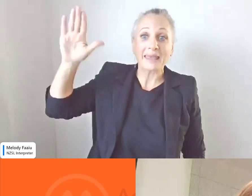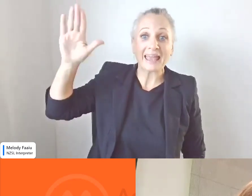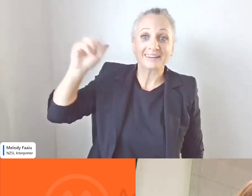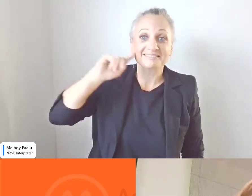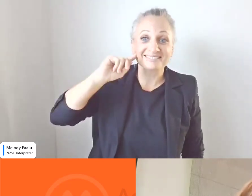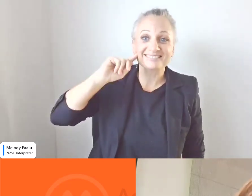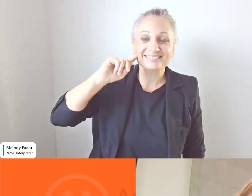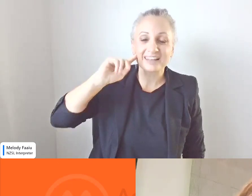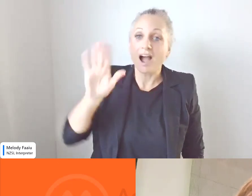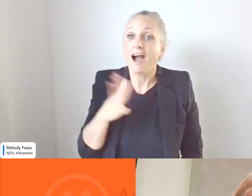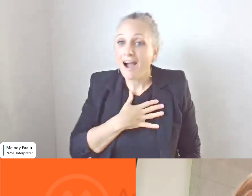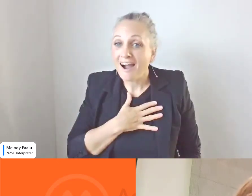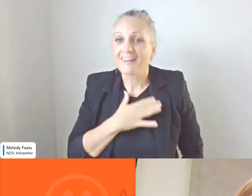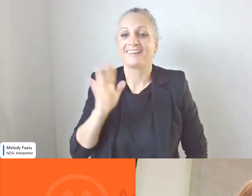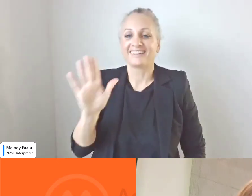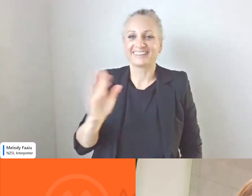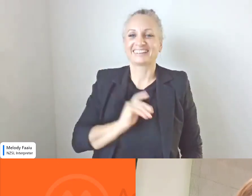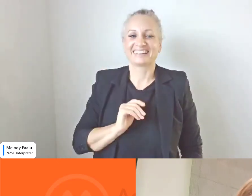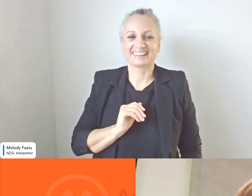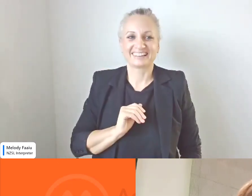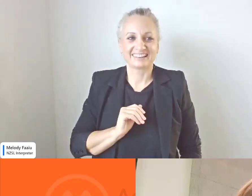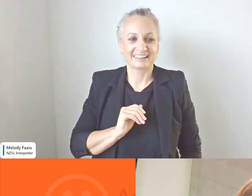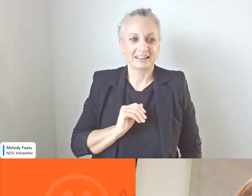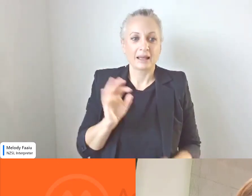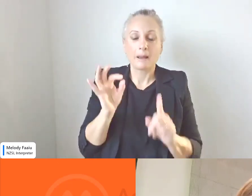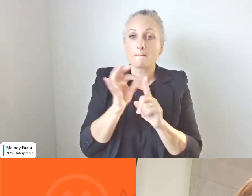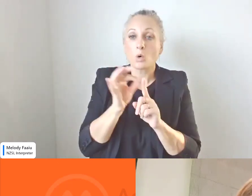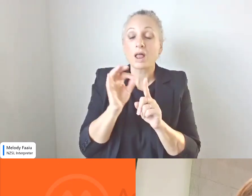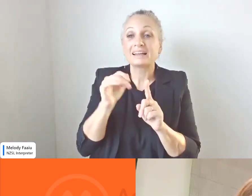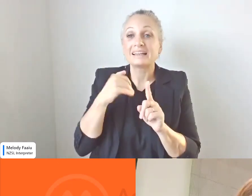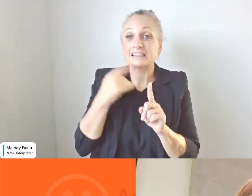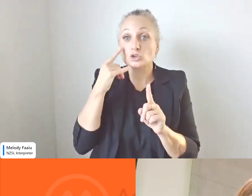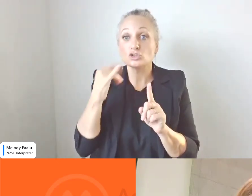here. So, Paula, which email have you logged in?